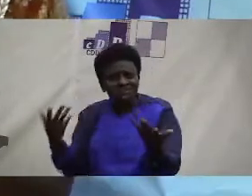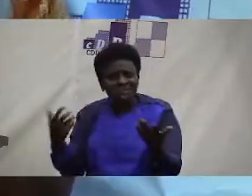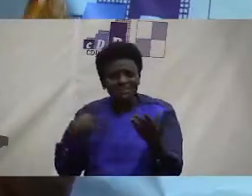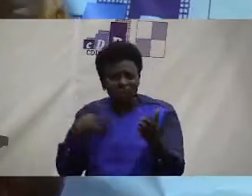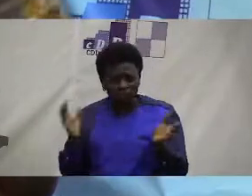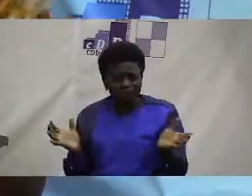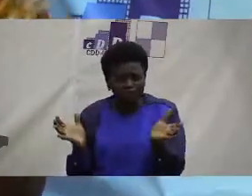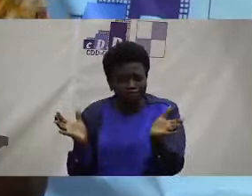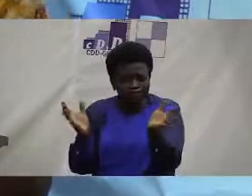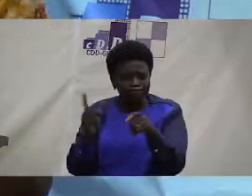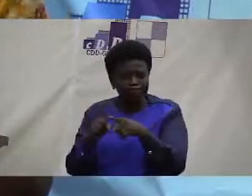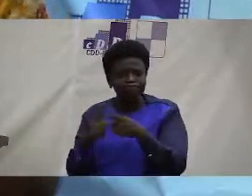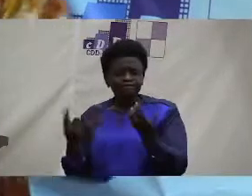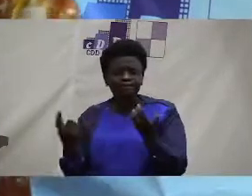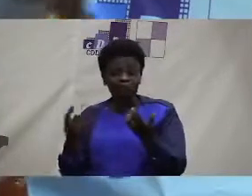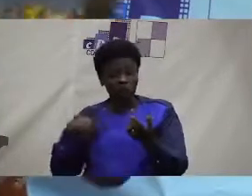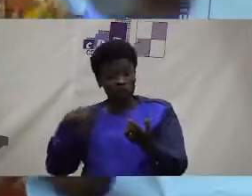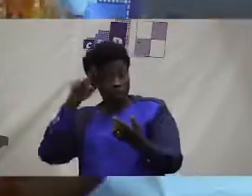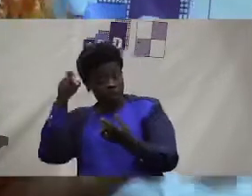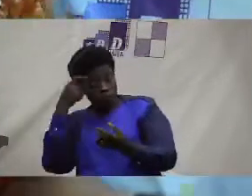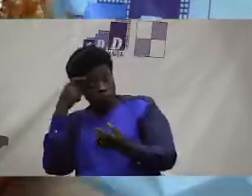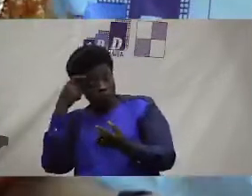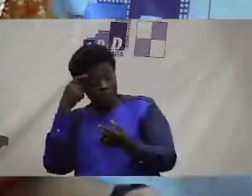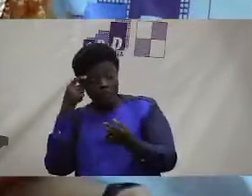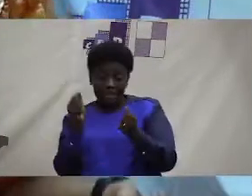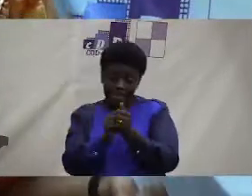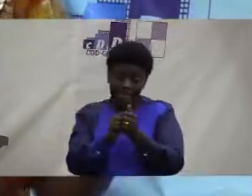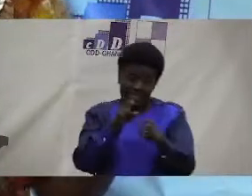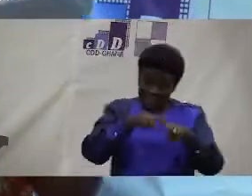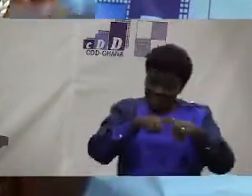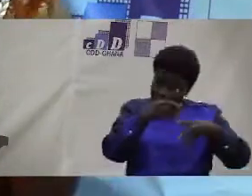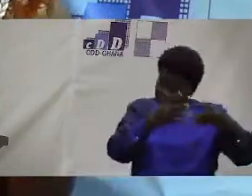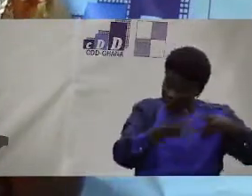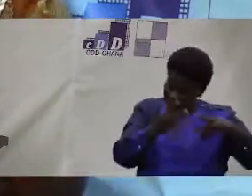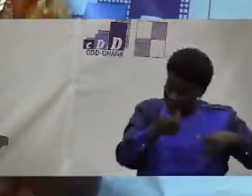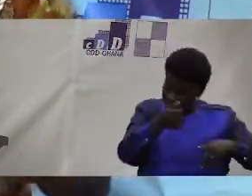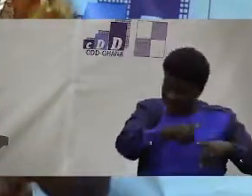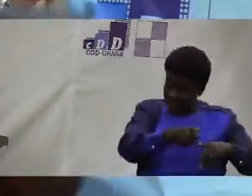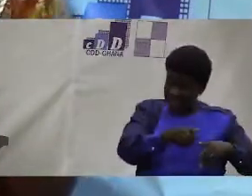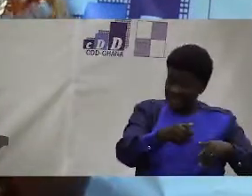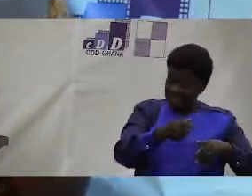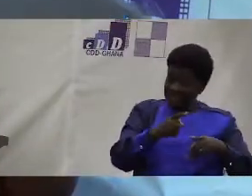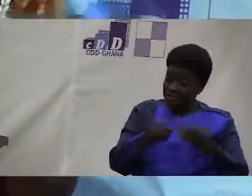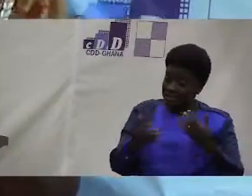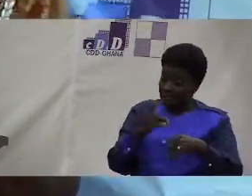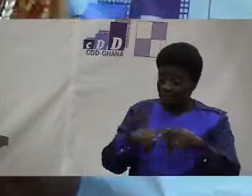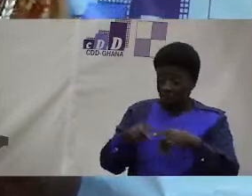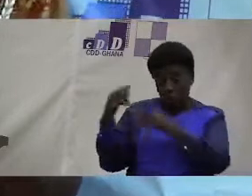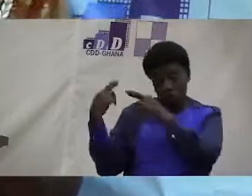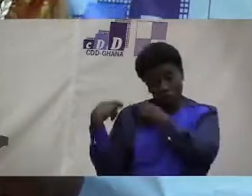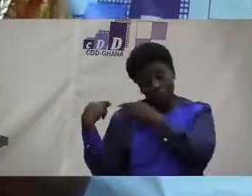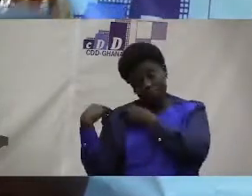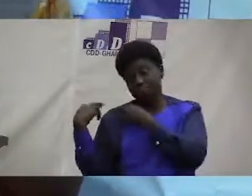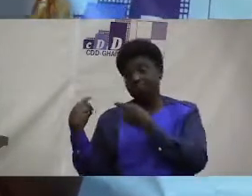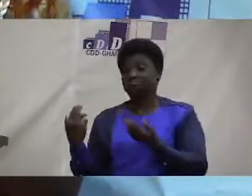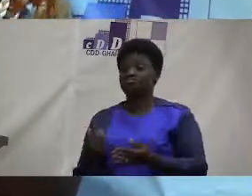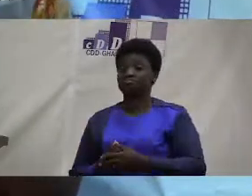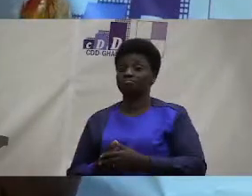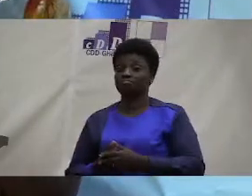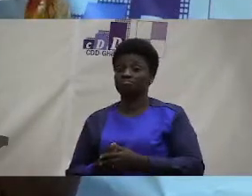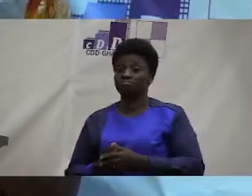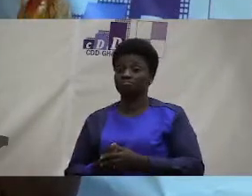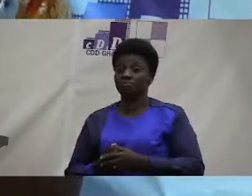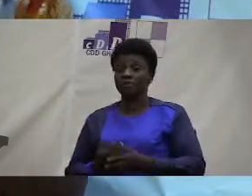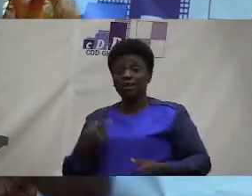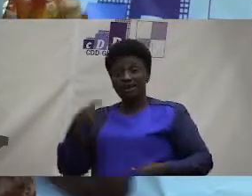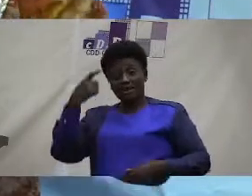pushing with our government and the platform itself in terms of accountability? Because I